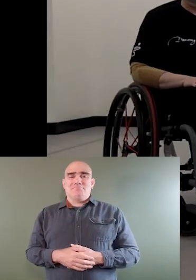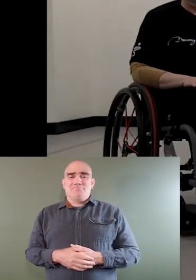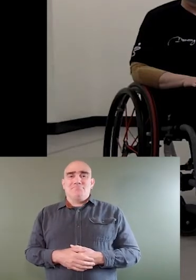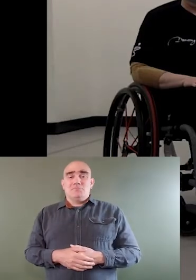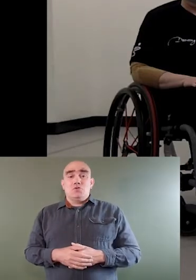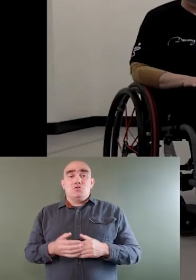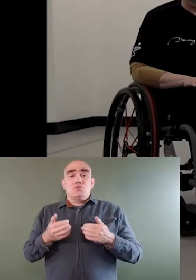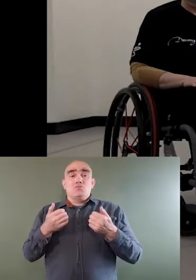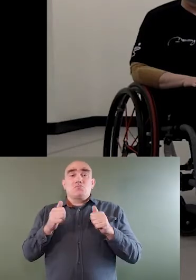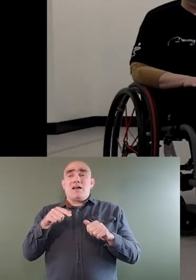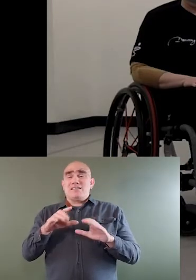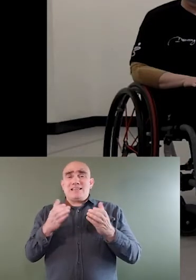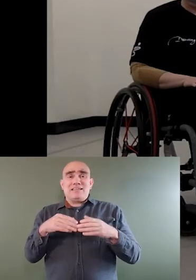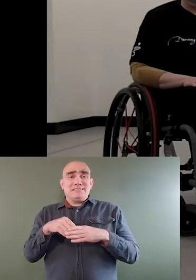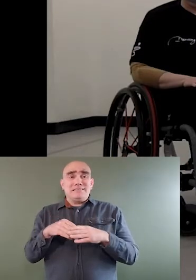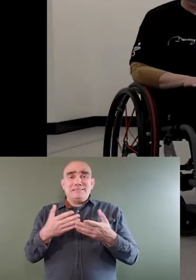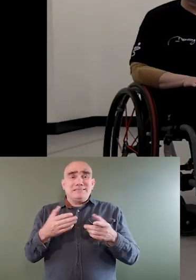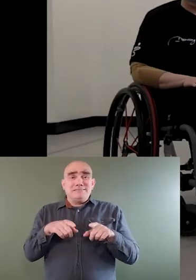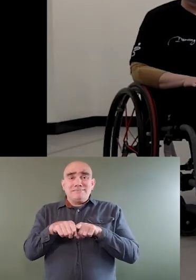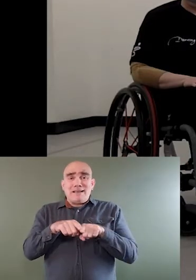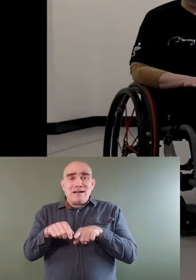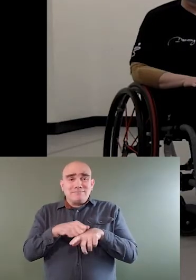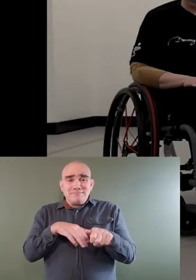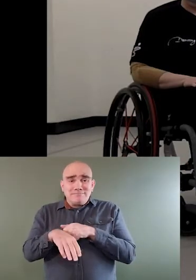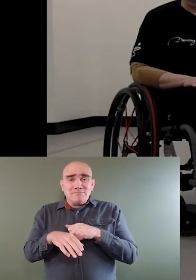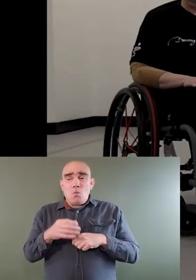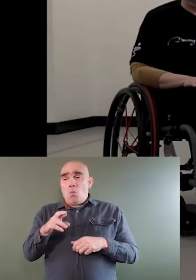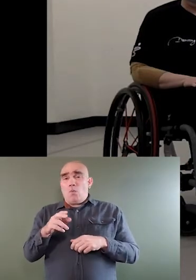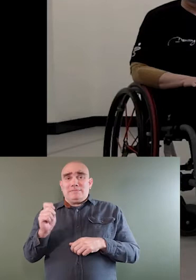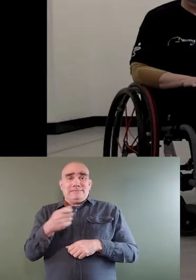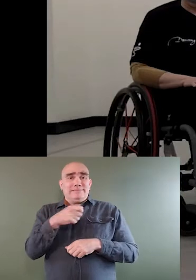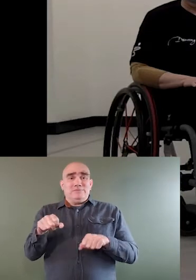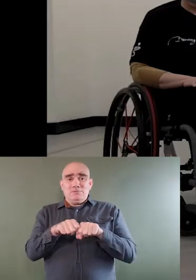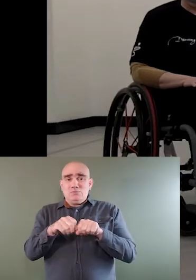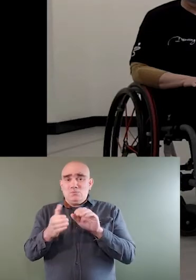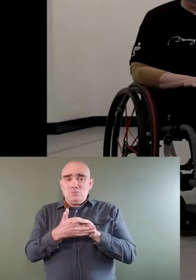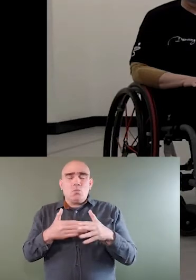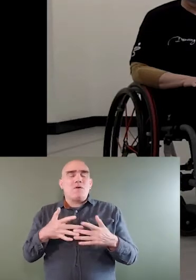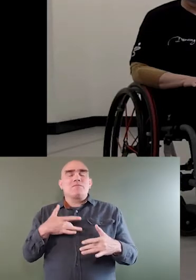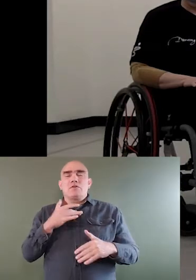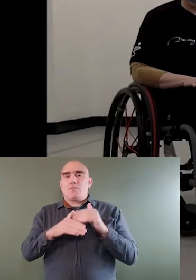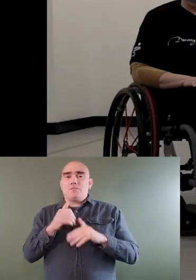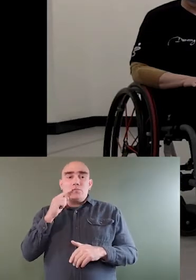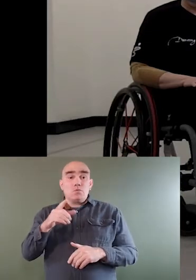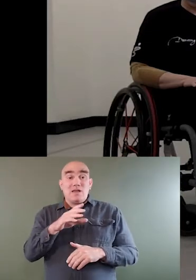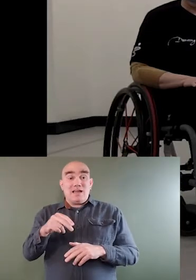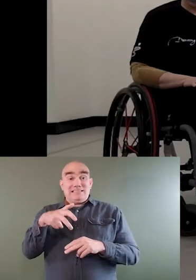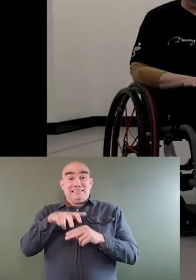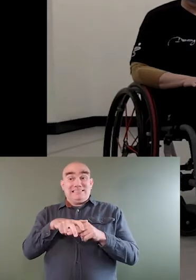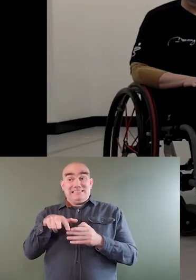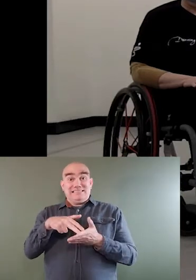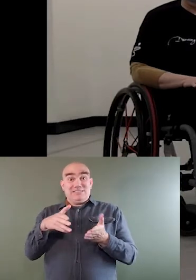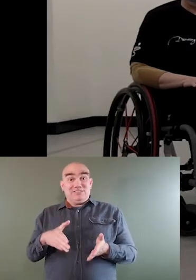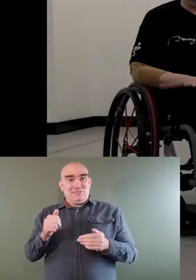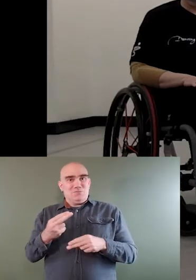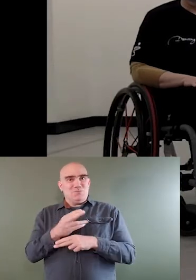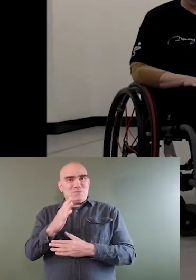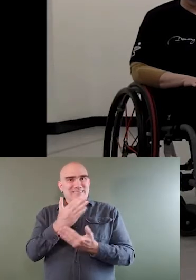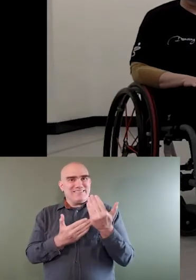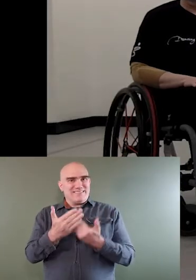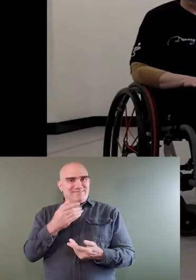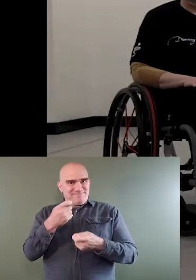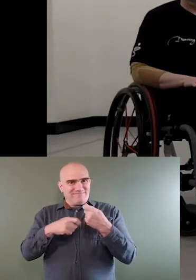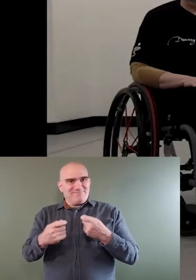Try this class in socks or tennis shoes or whatever feels comfortable for you. And seated dancers can be with their